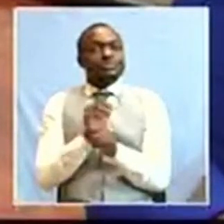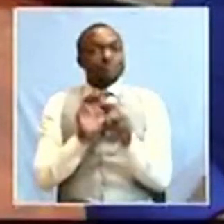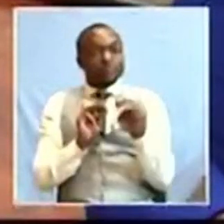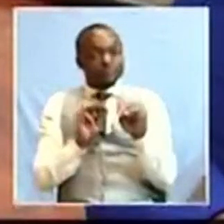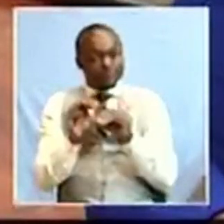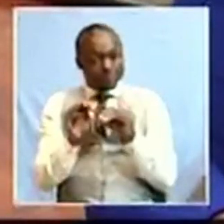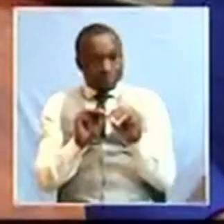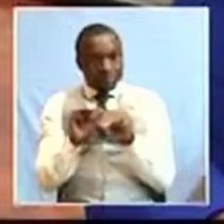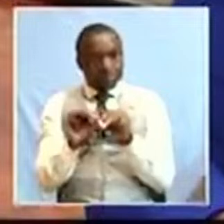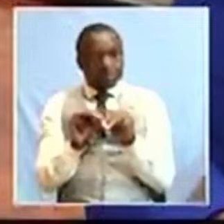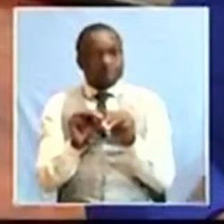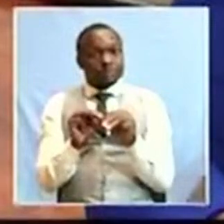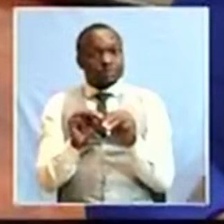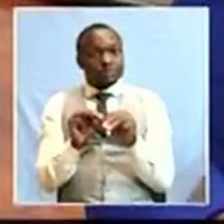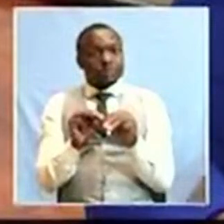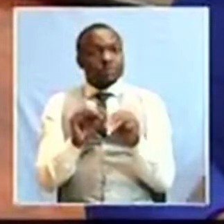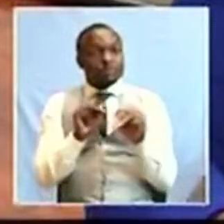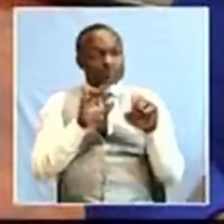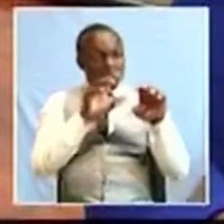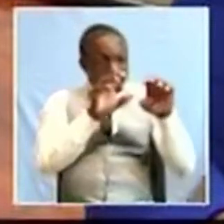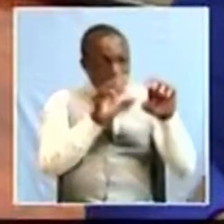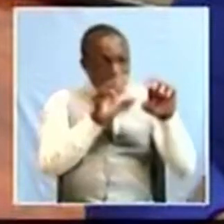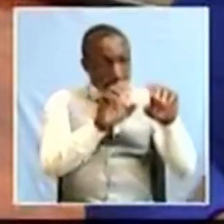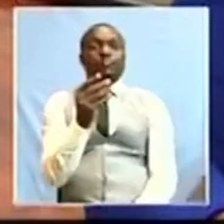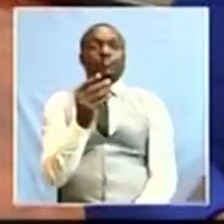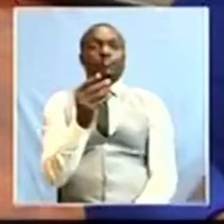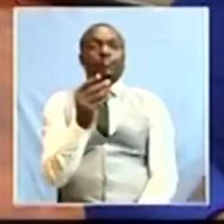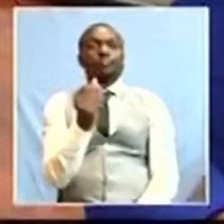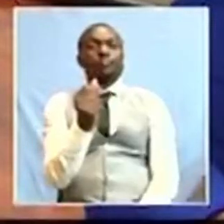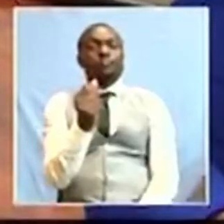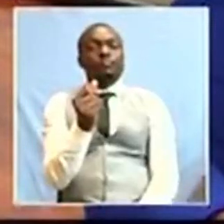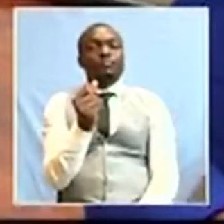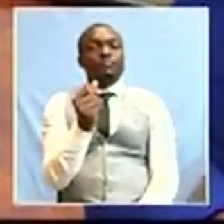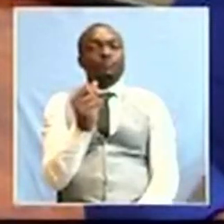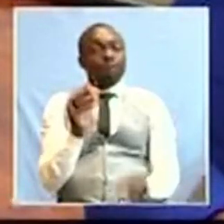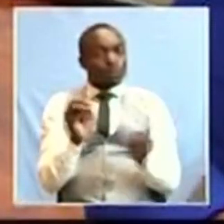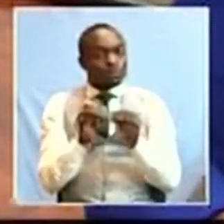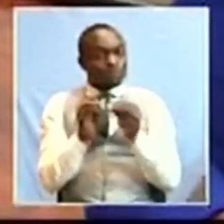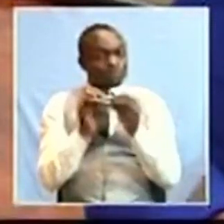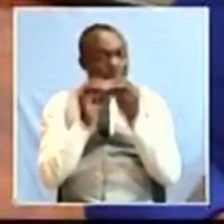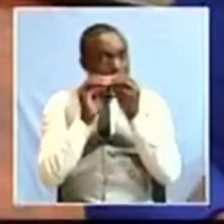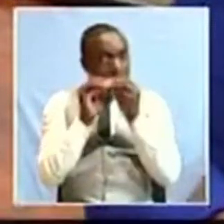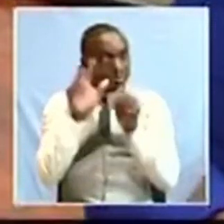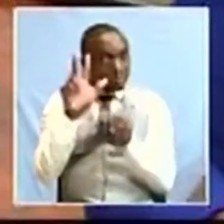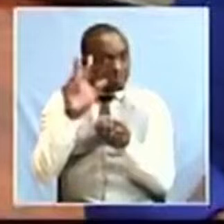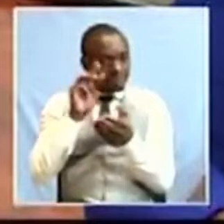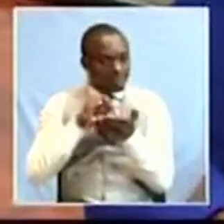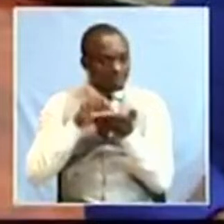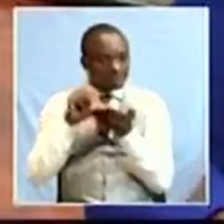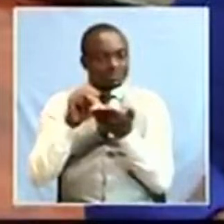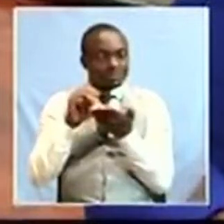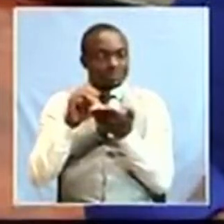management has secured funds in amount of